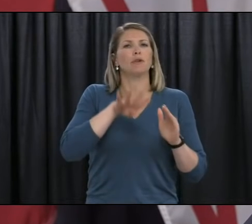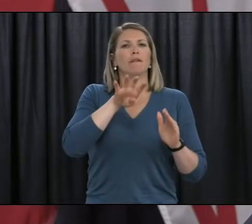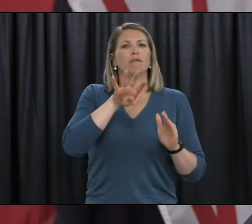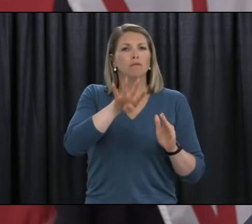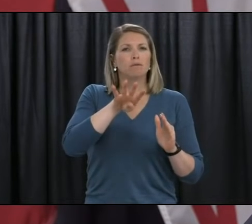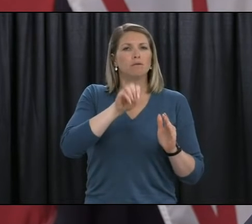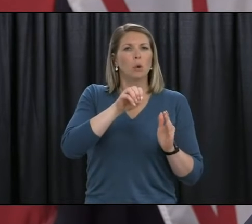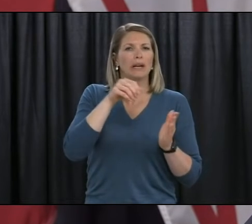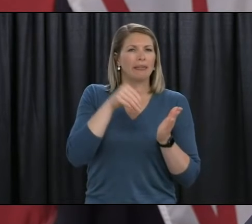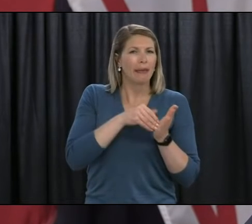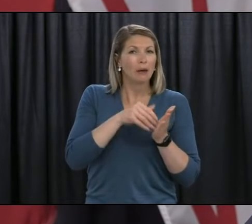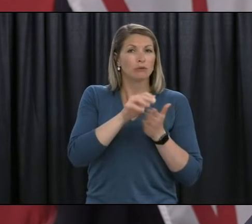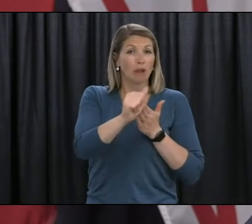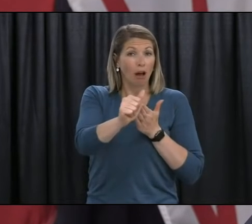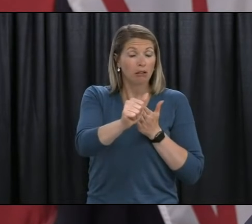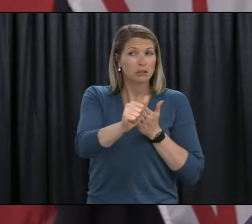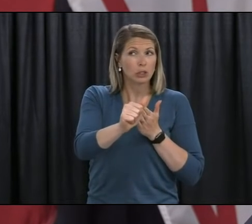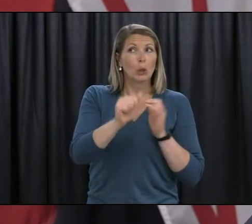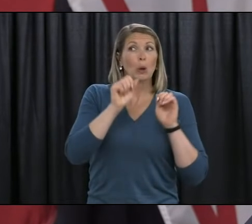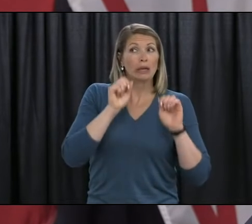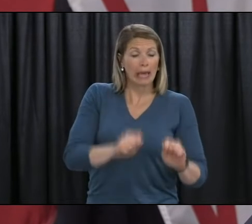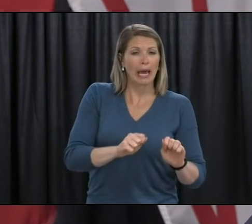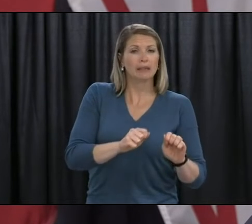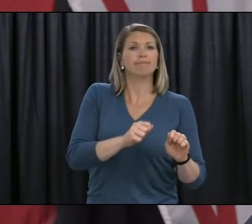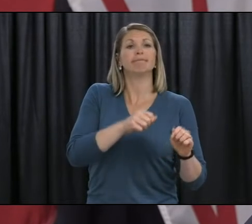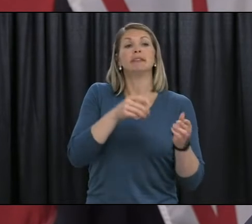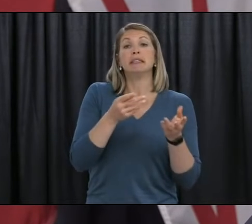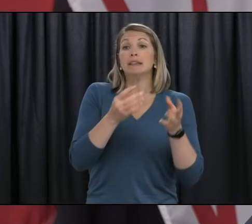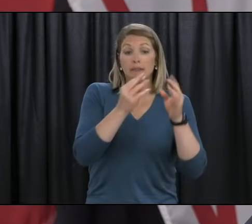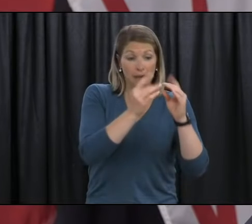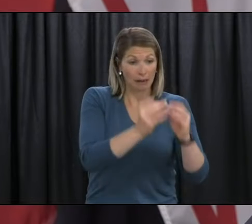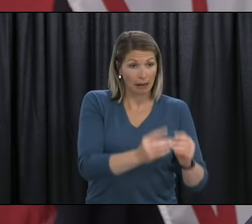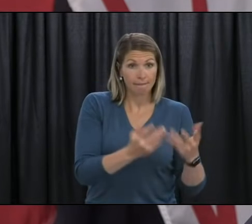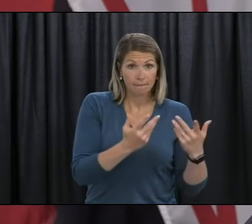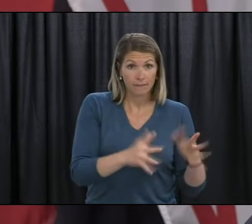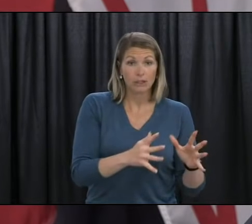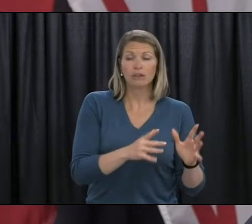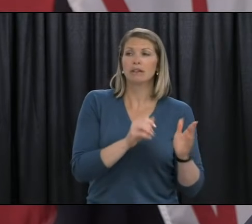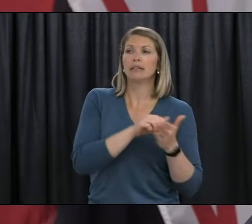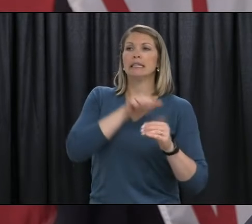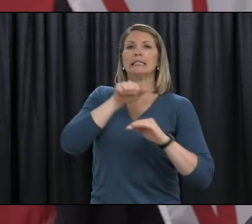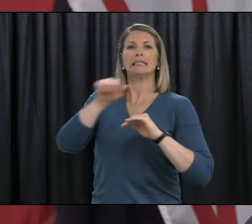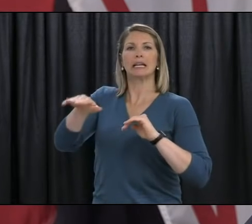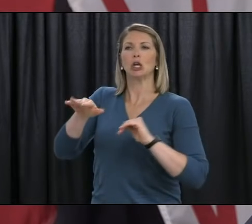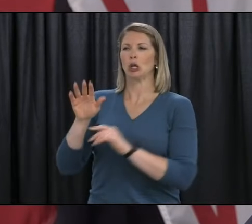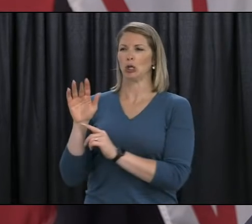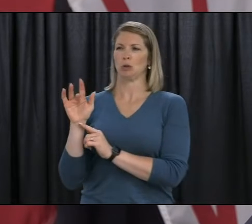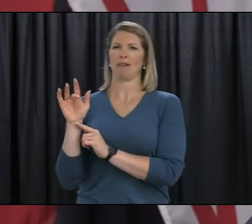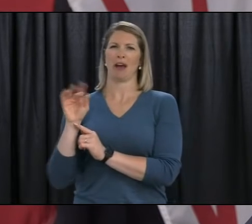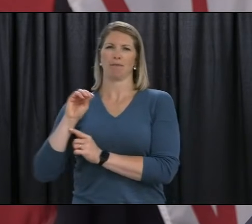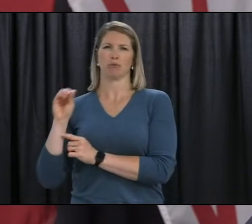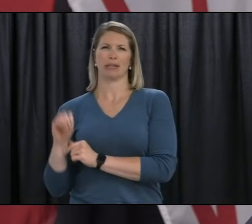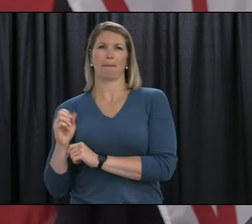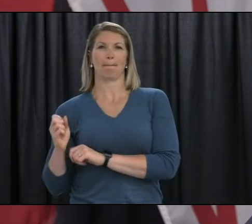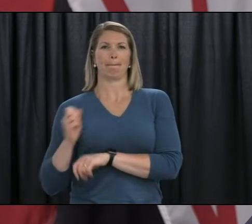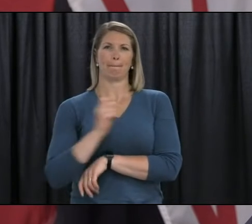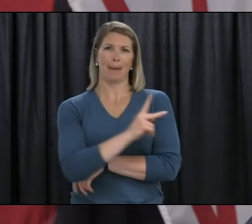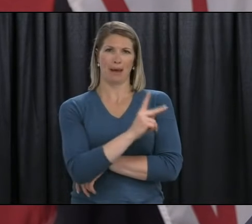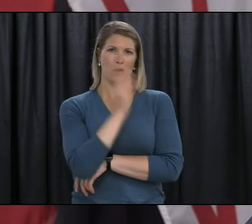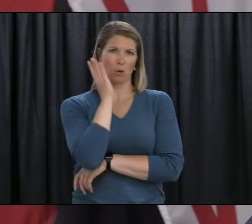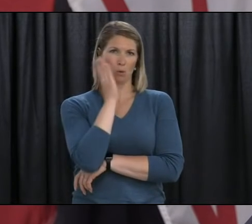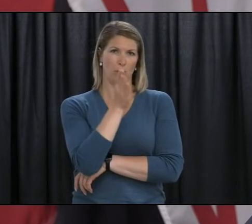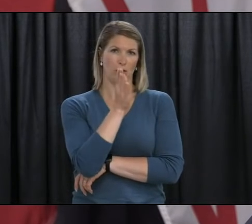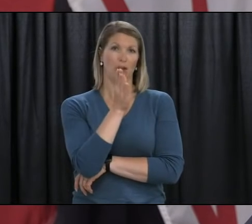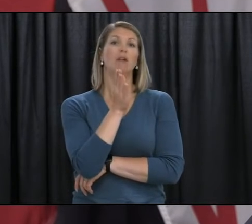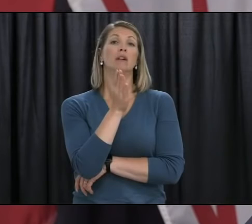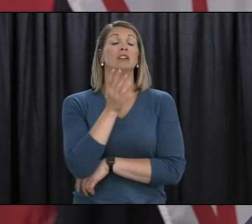this was just a way to create jobs and get that construction industry back to work. So it's about $74 million of the $200 million that's already